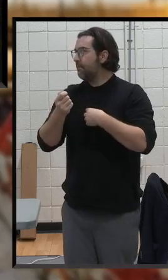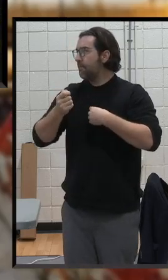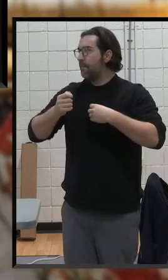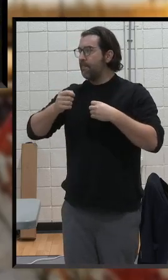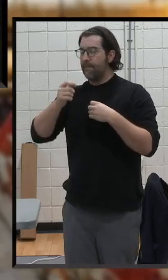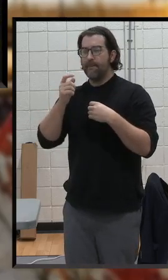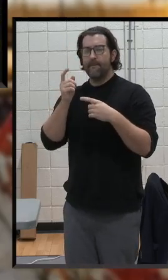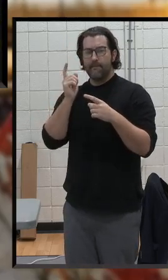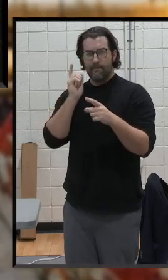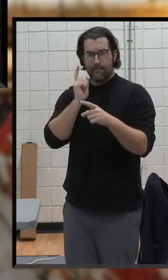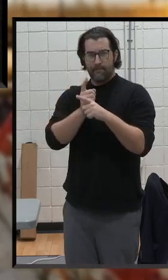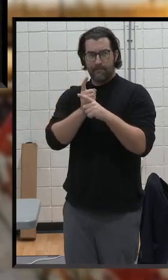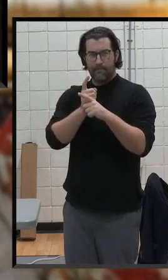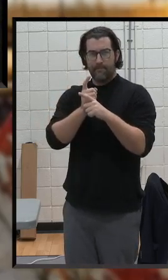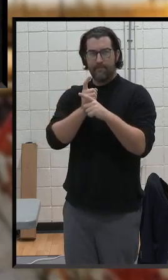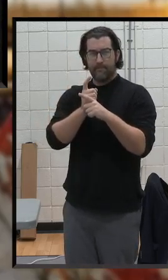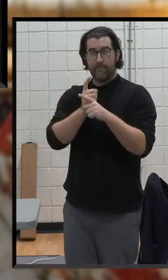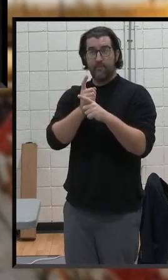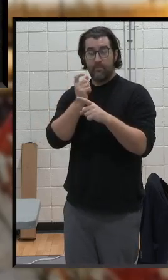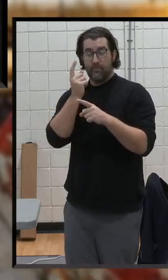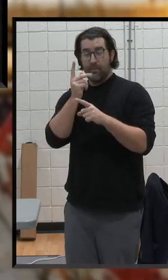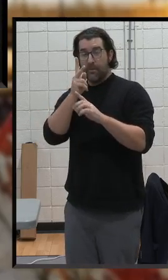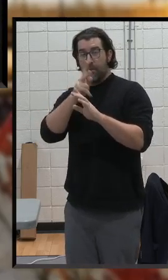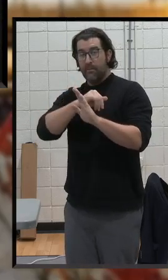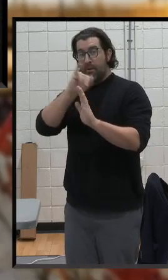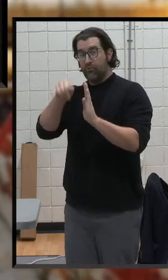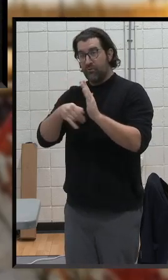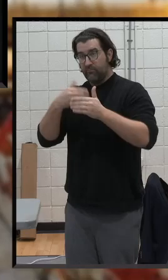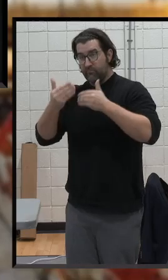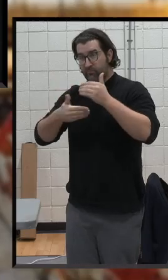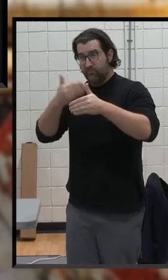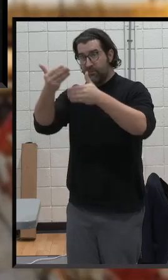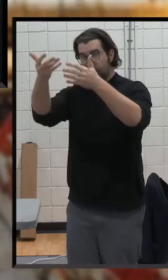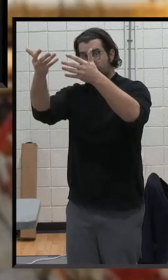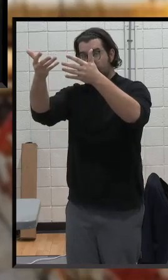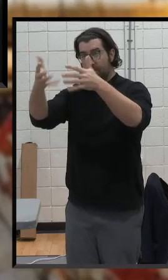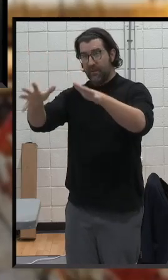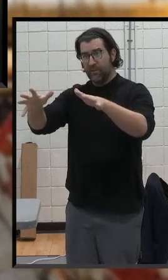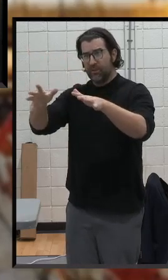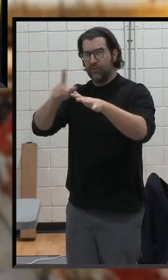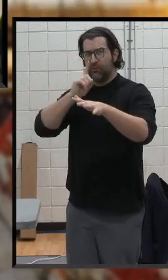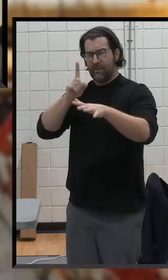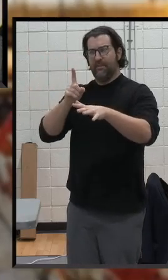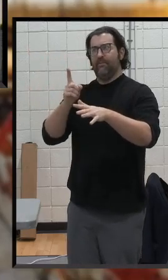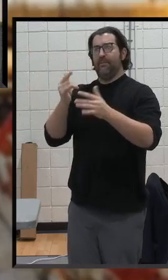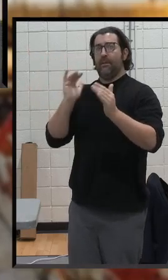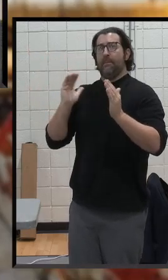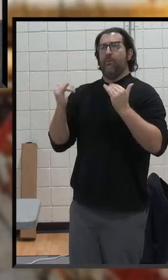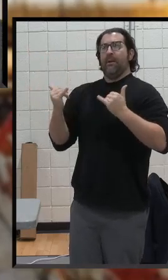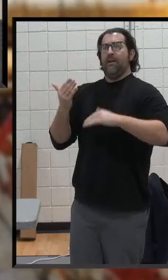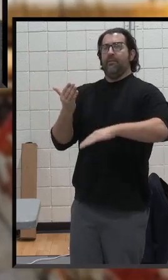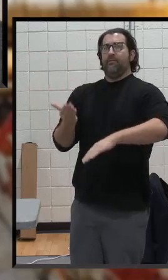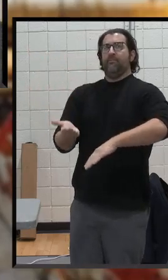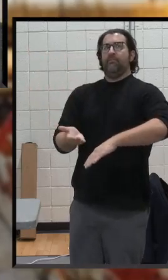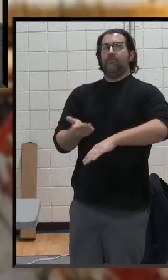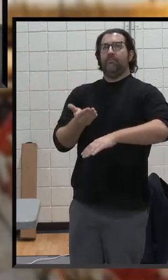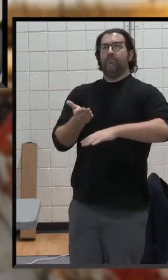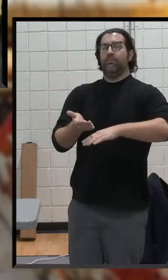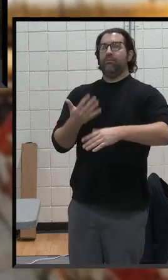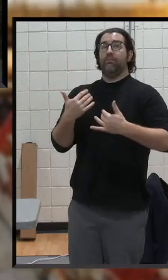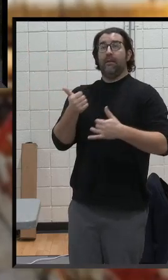Correct. So when the project finishes, it will be better than when it opened in